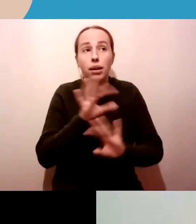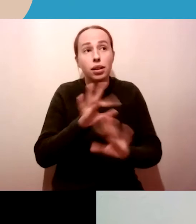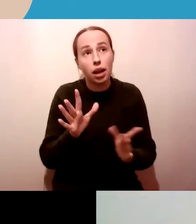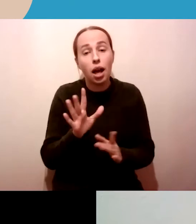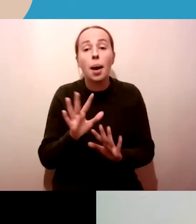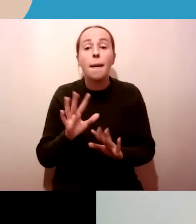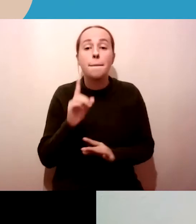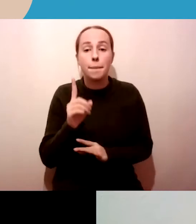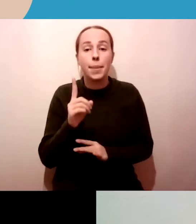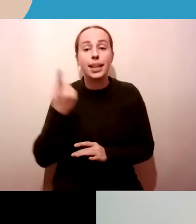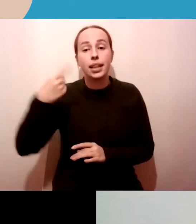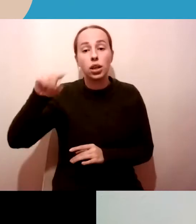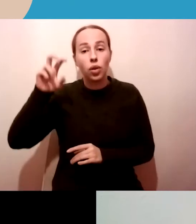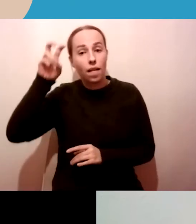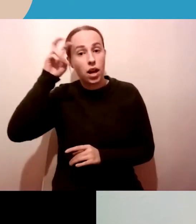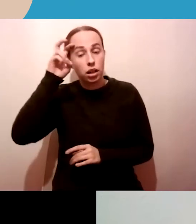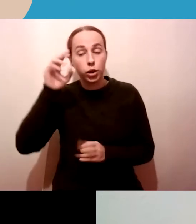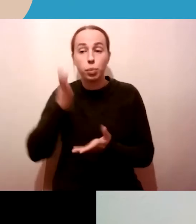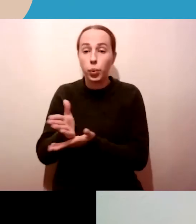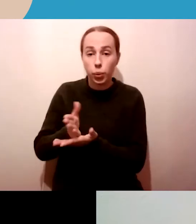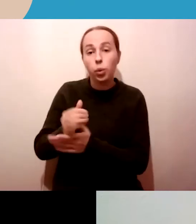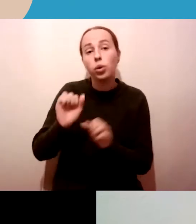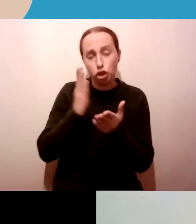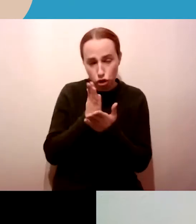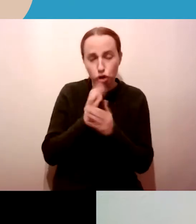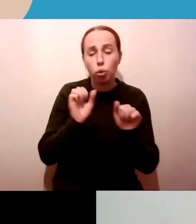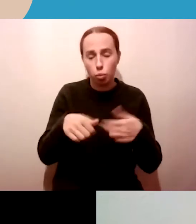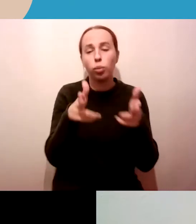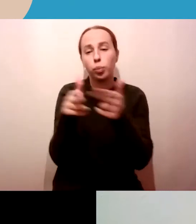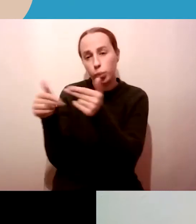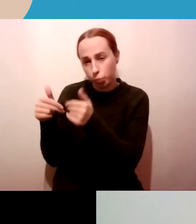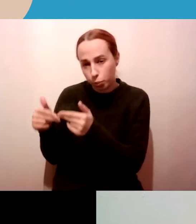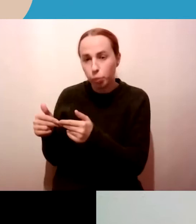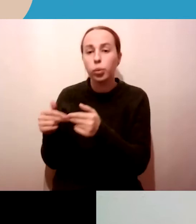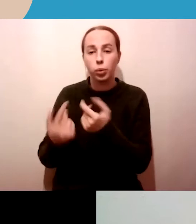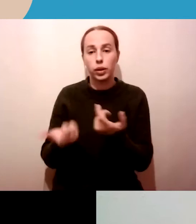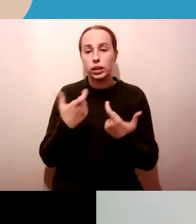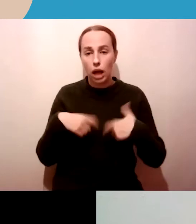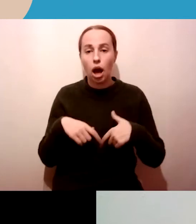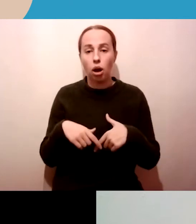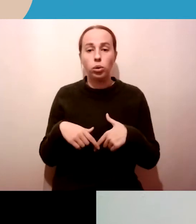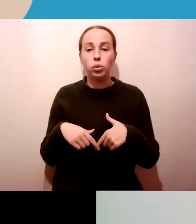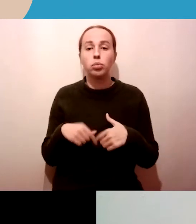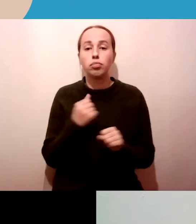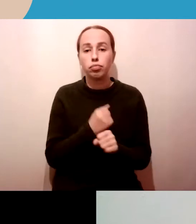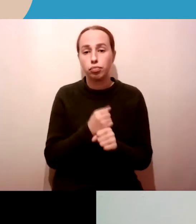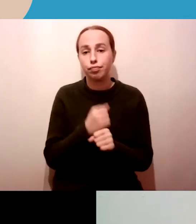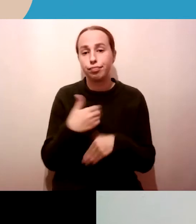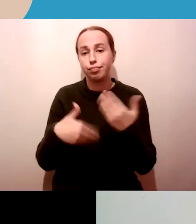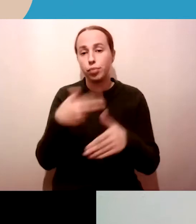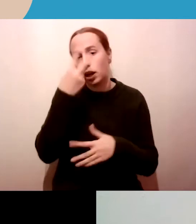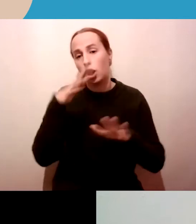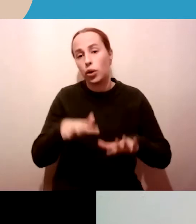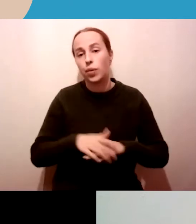This is all I wanted to share today. Well, certainly we can